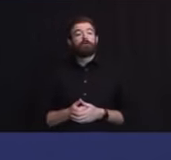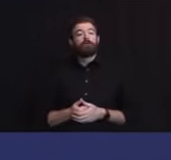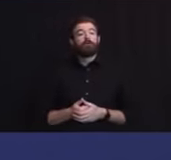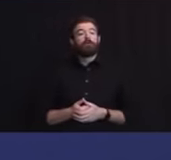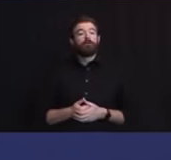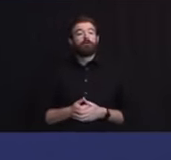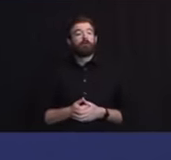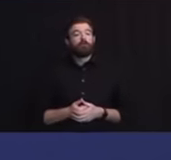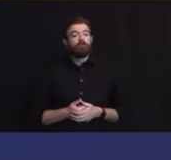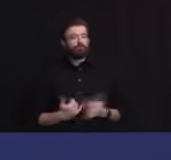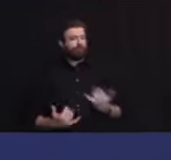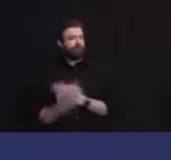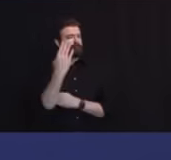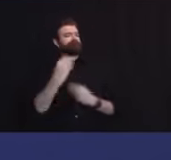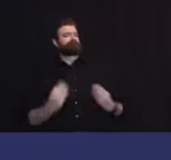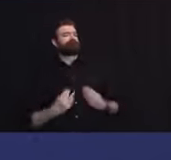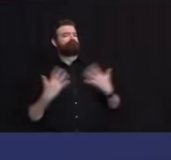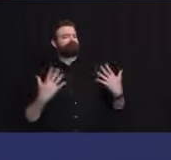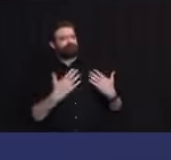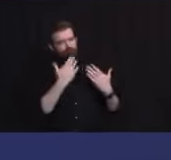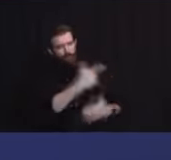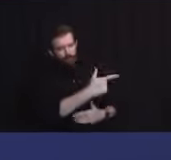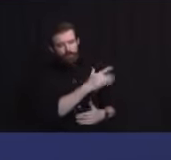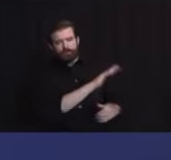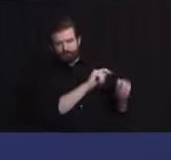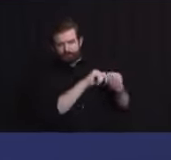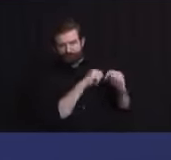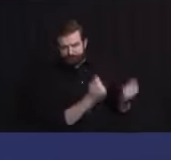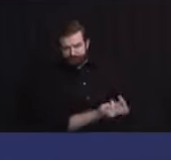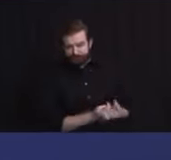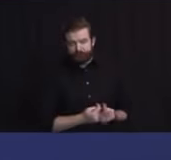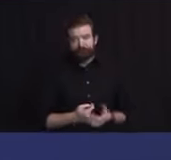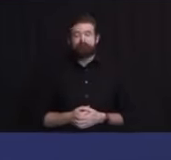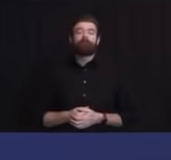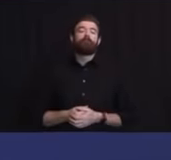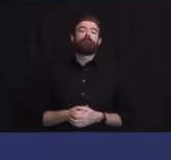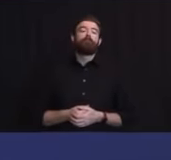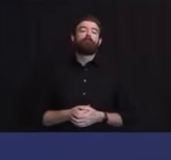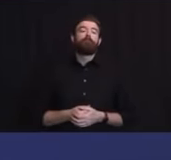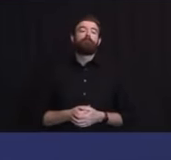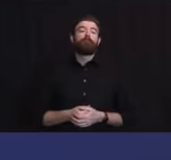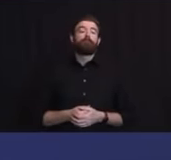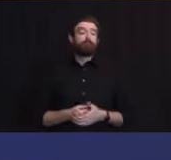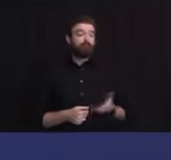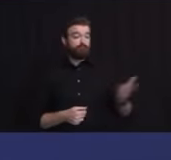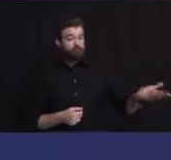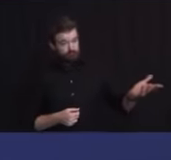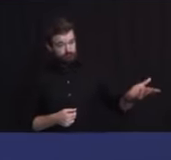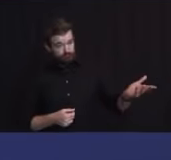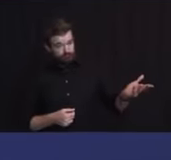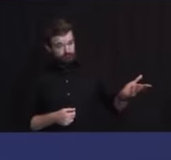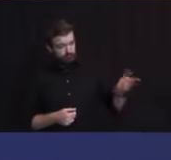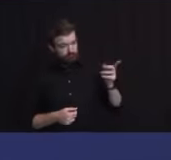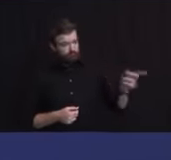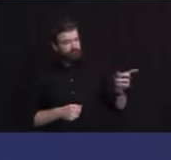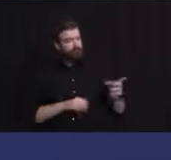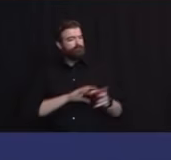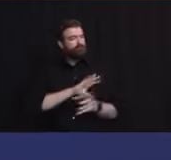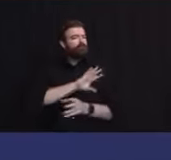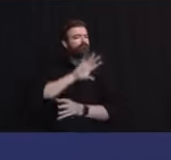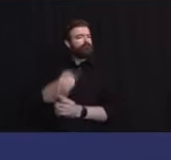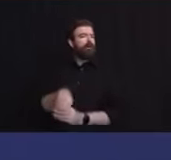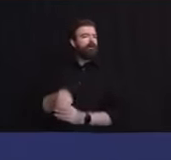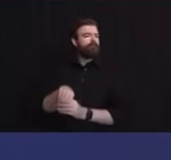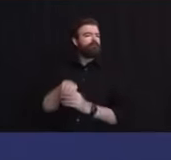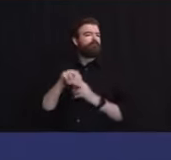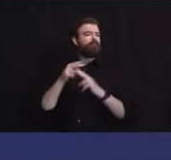and your colleagues for that. And I know you also have a hand in the grateful for the shot element of the campaign here.